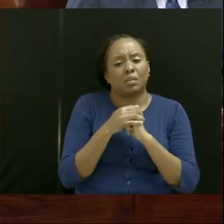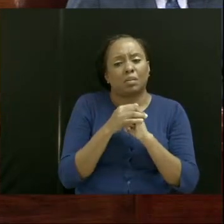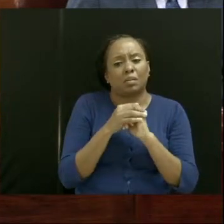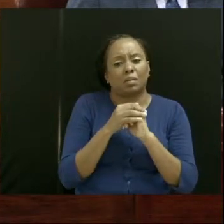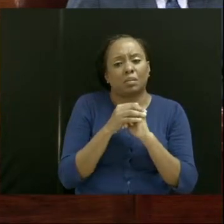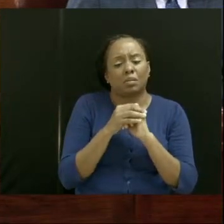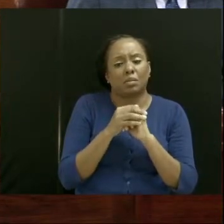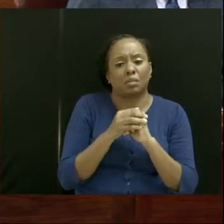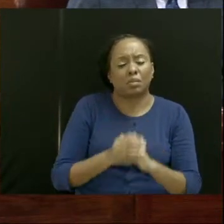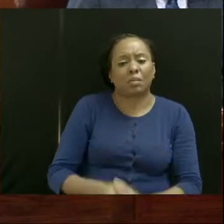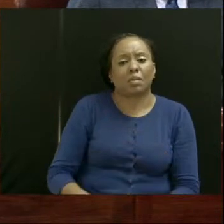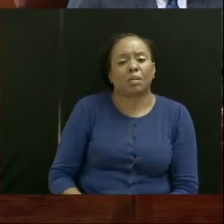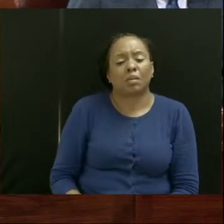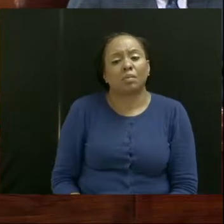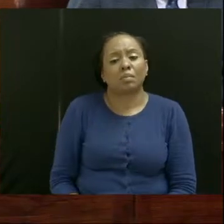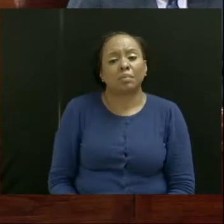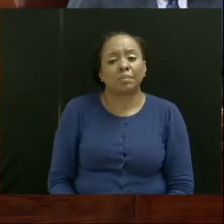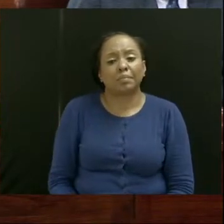experiencing over the last year